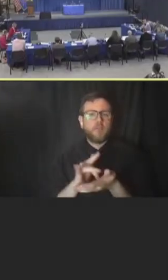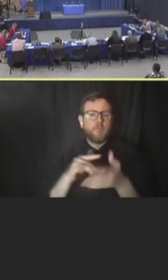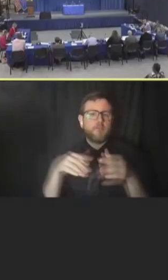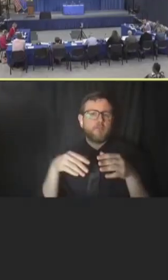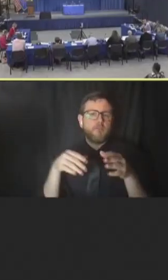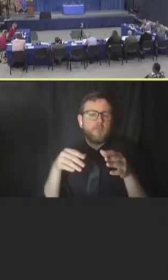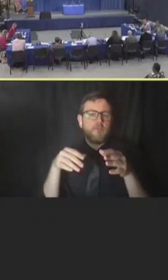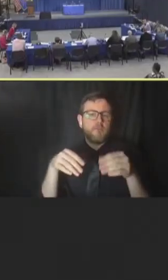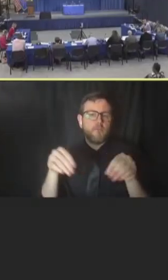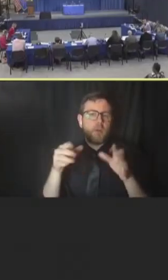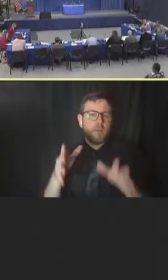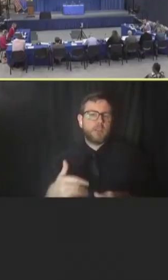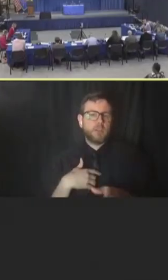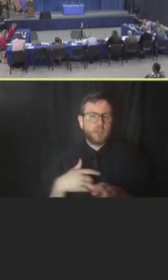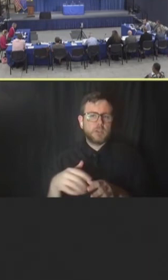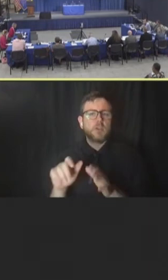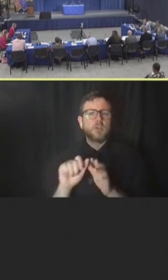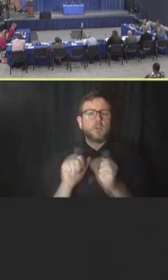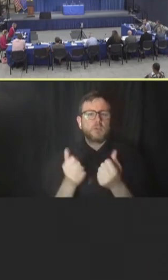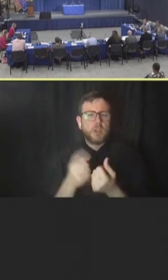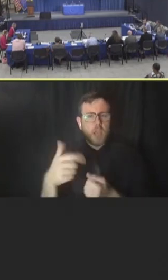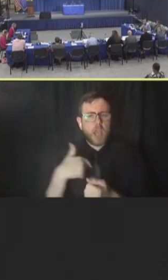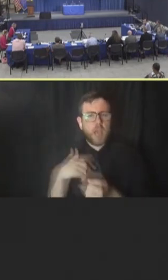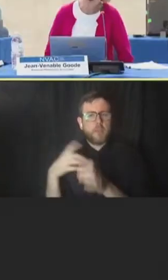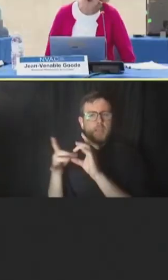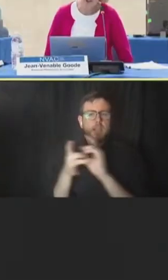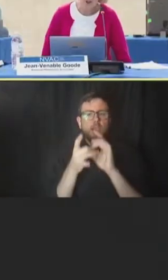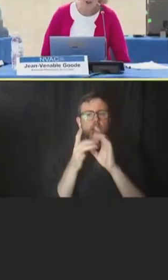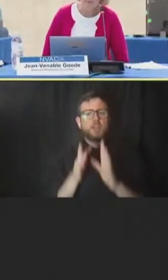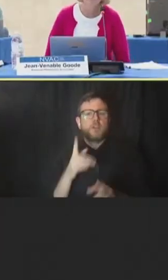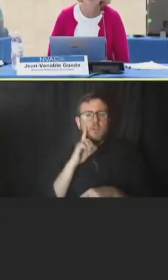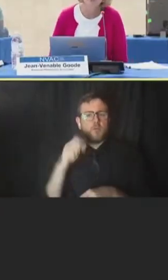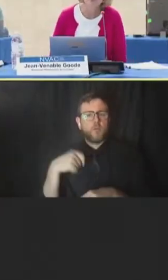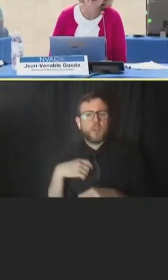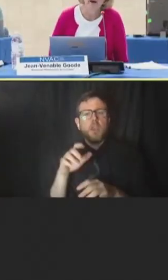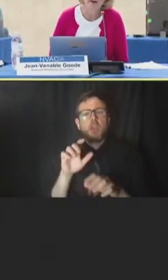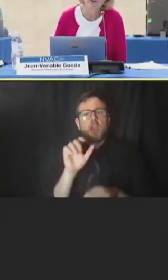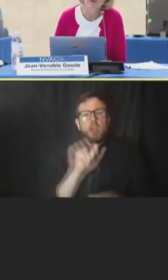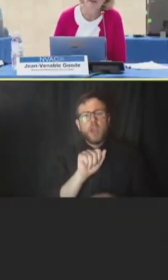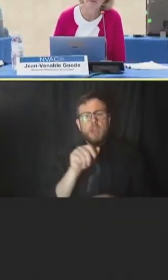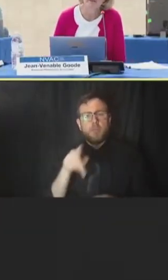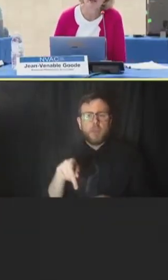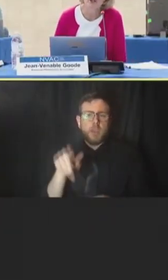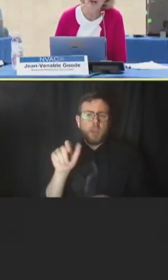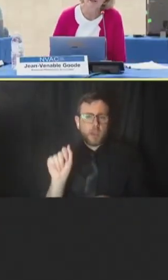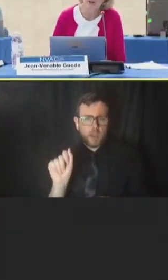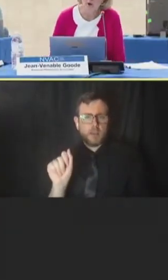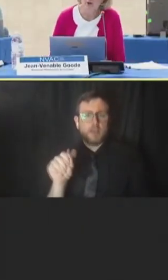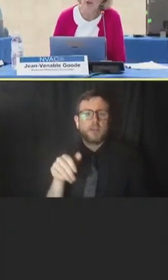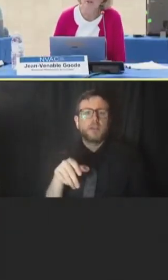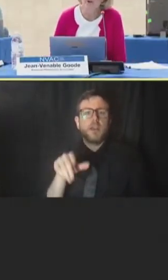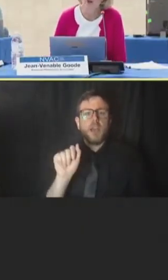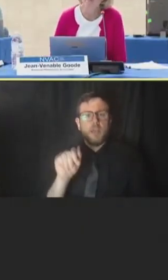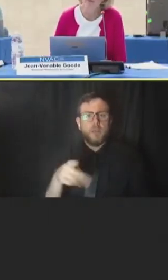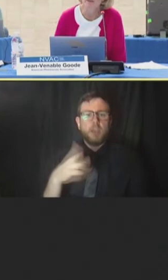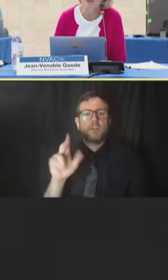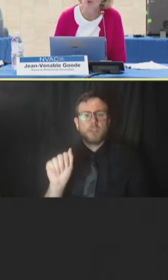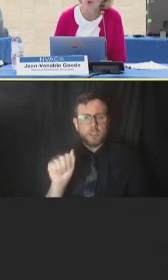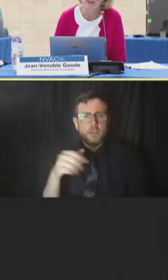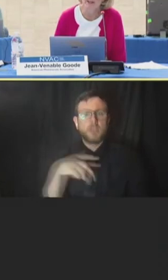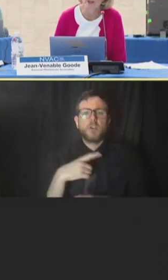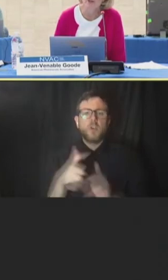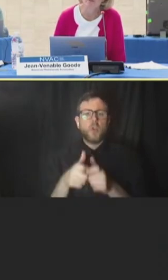Hi, I'm Kelly Good. I'm the liaison from the American Pharmacists Association. Just a reminder that APHA is the largest